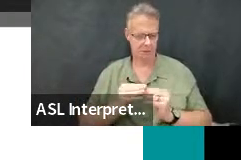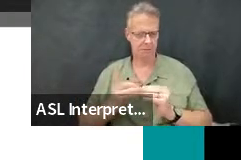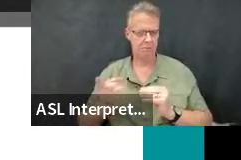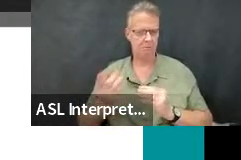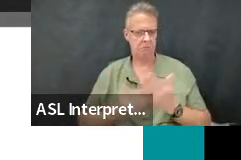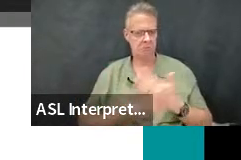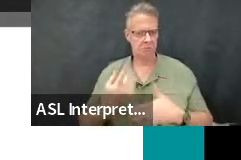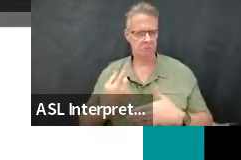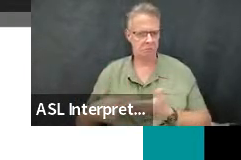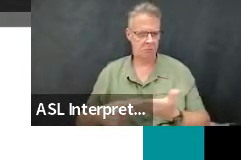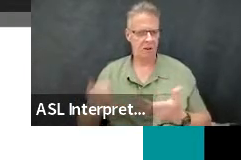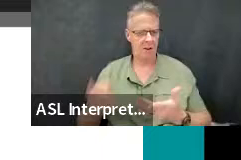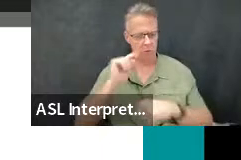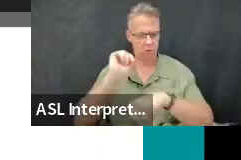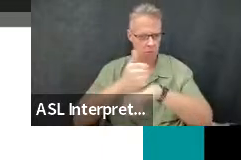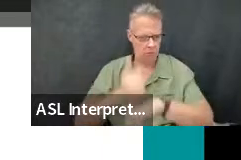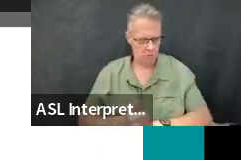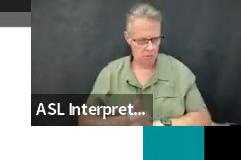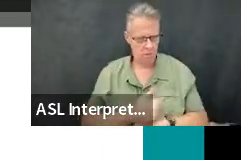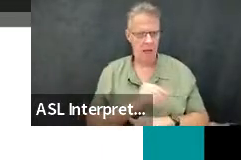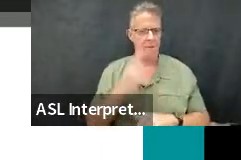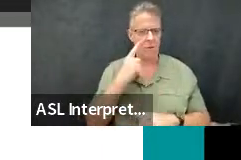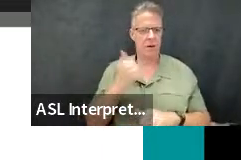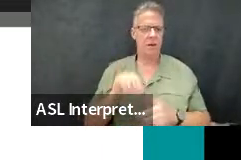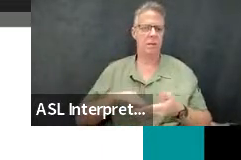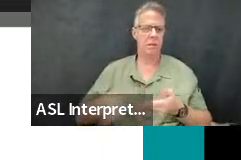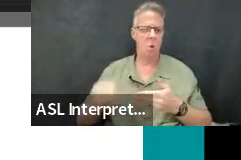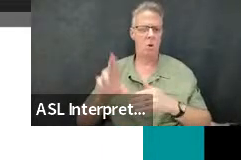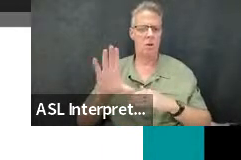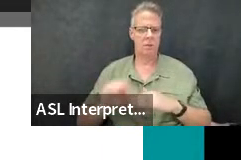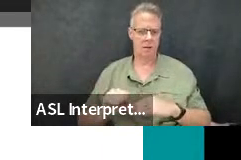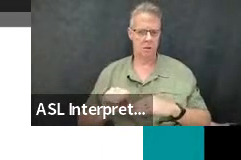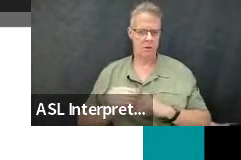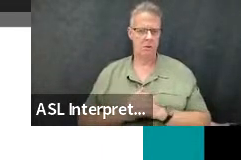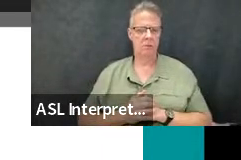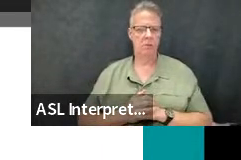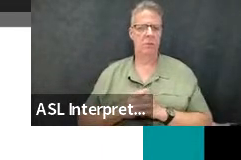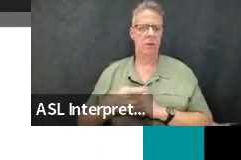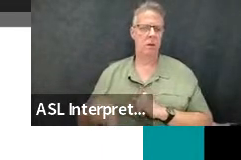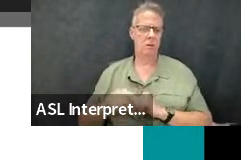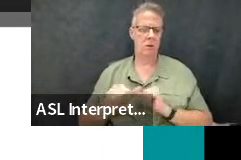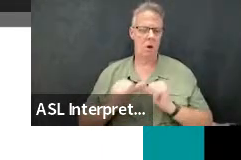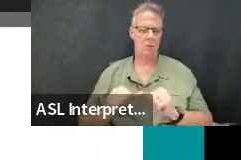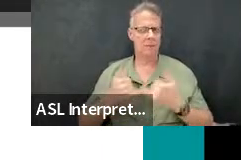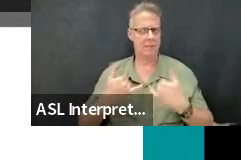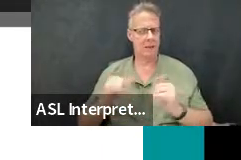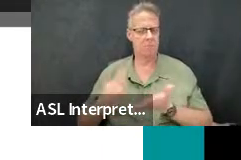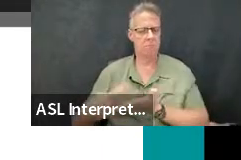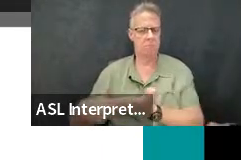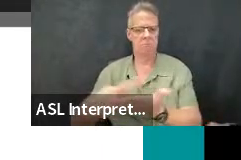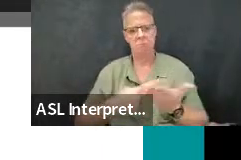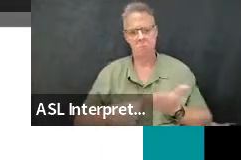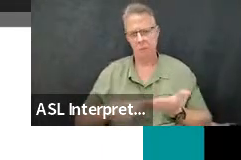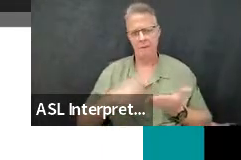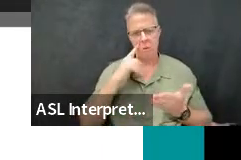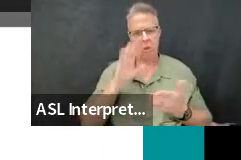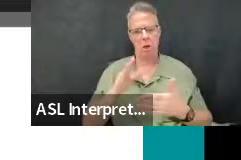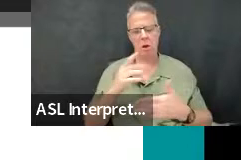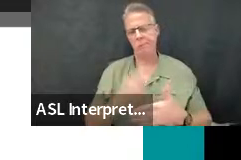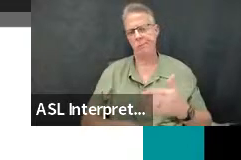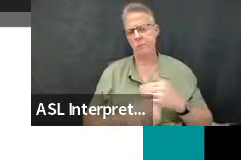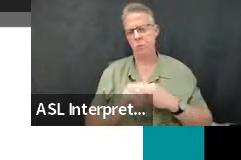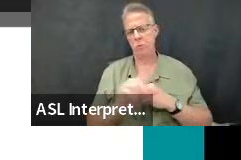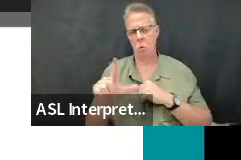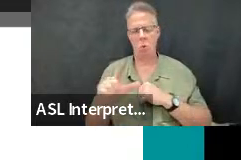the rate setting and also any exemptions or discounts. And these are ongoing conversations, and we hope